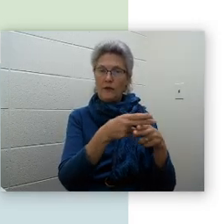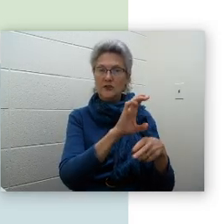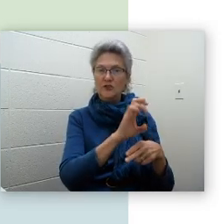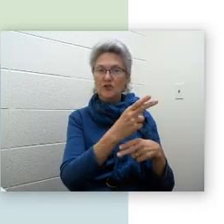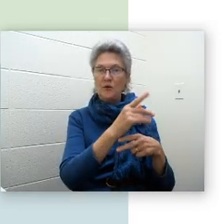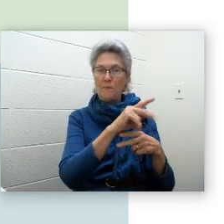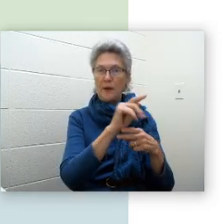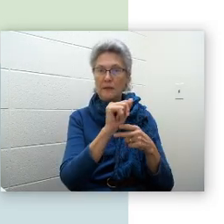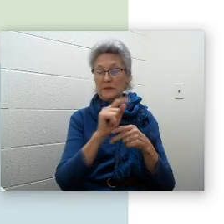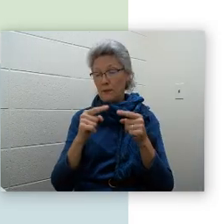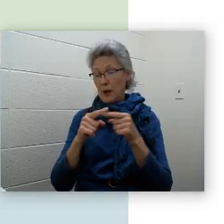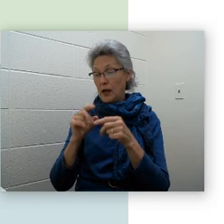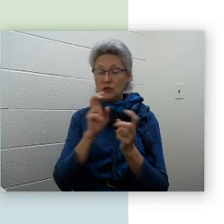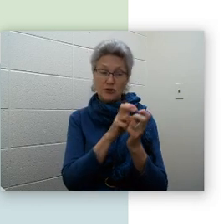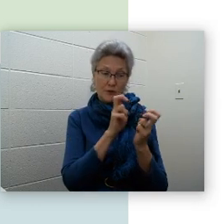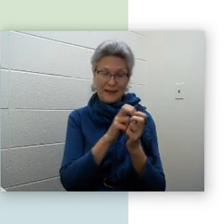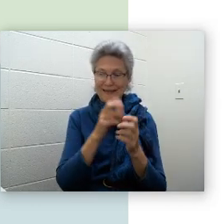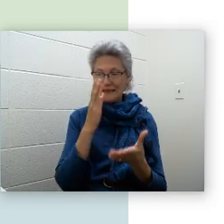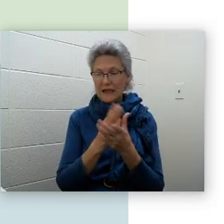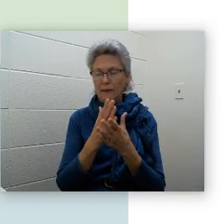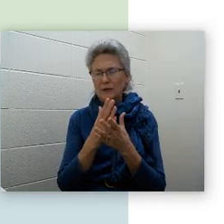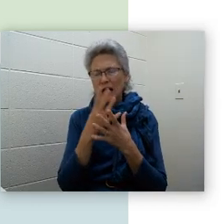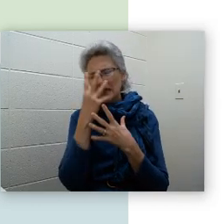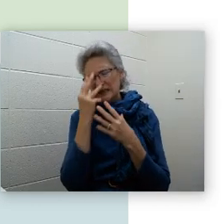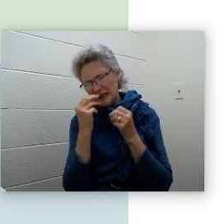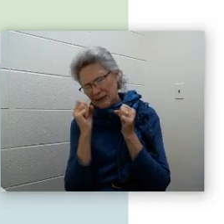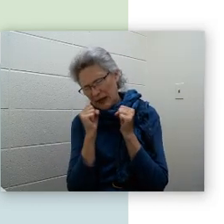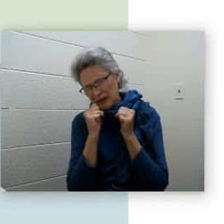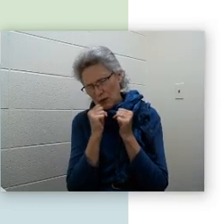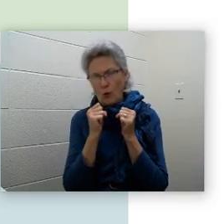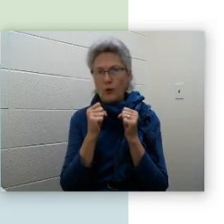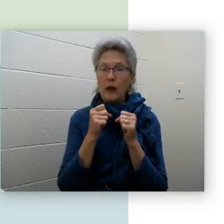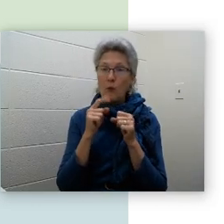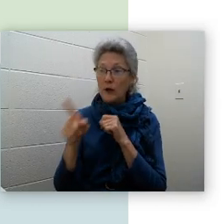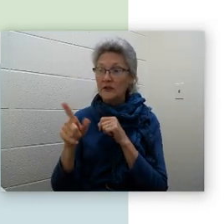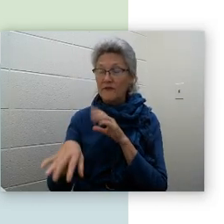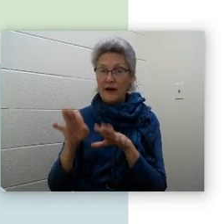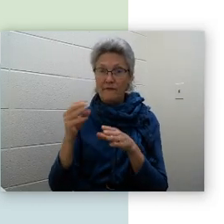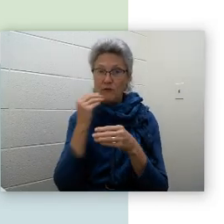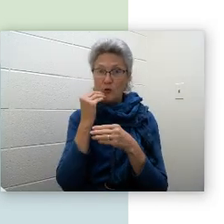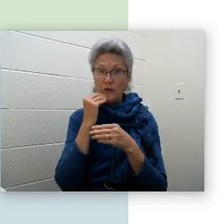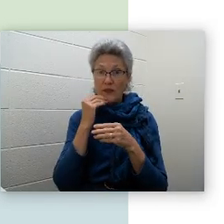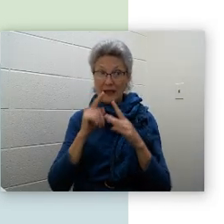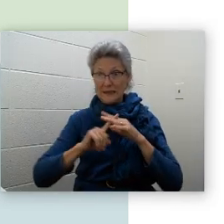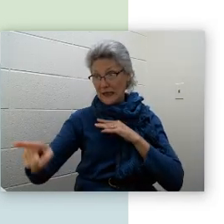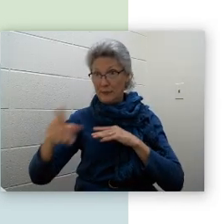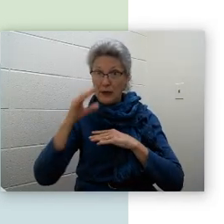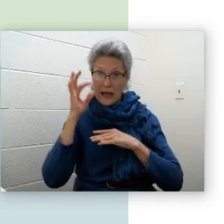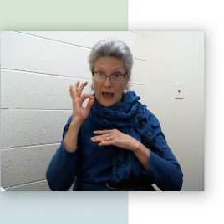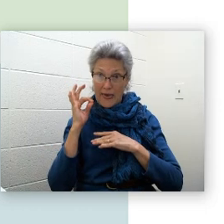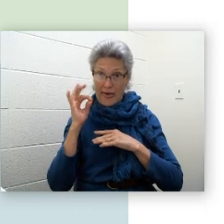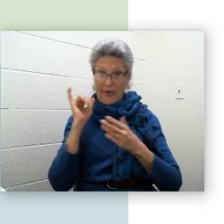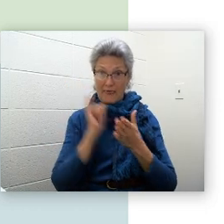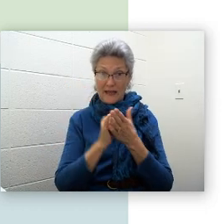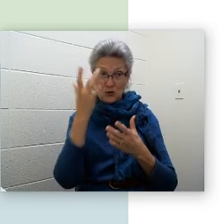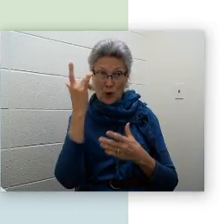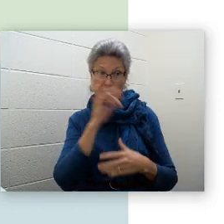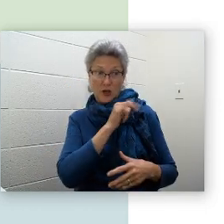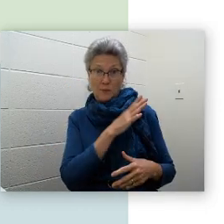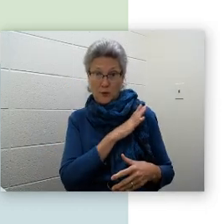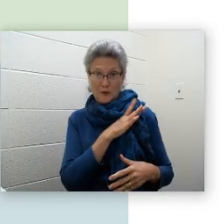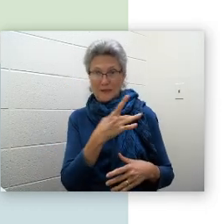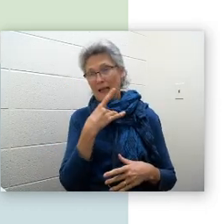was all about a chipmunk that stopped hibernating and went to find food. Then he ran away from a cat. So this is why John